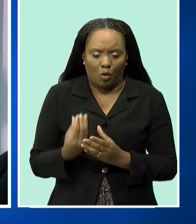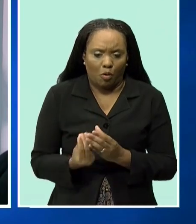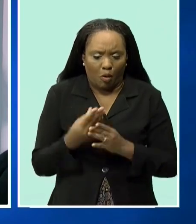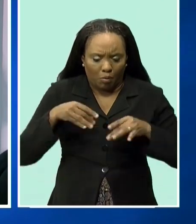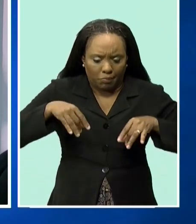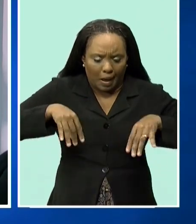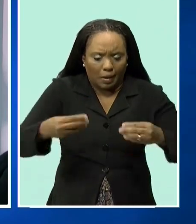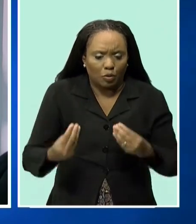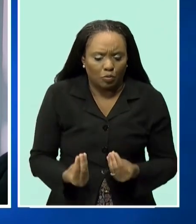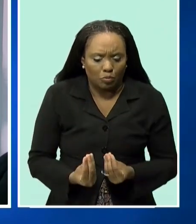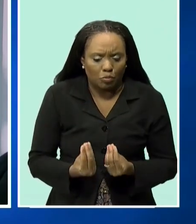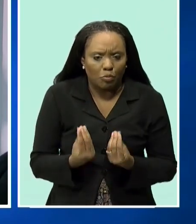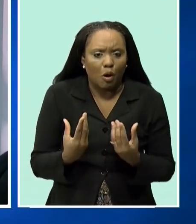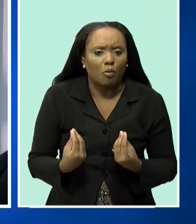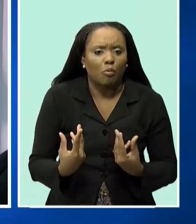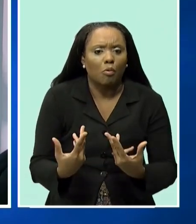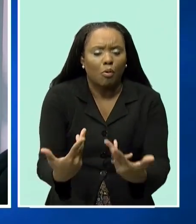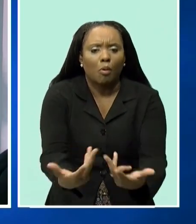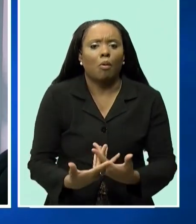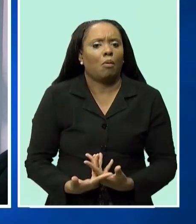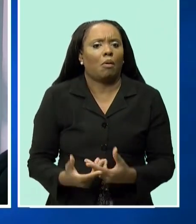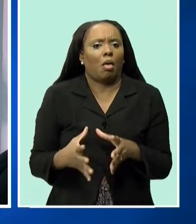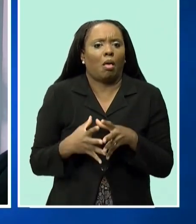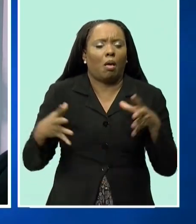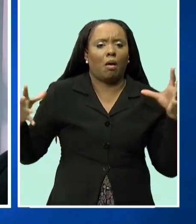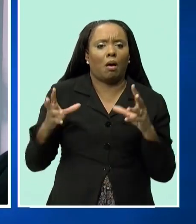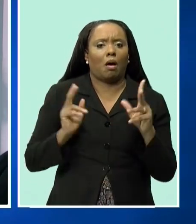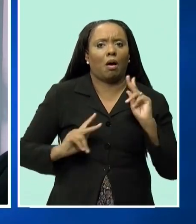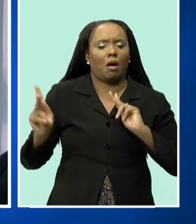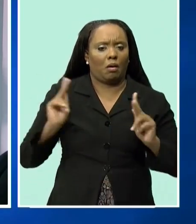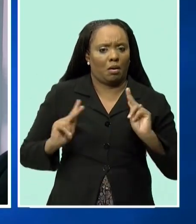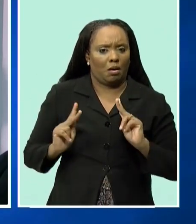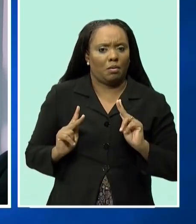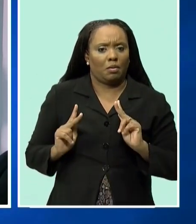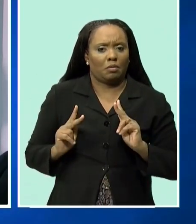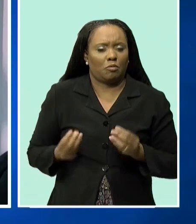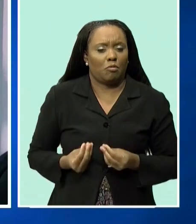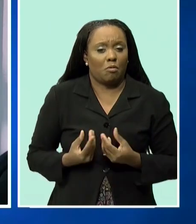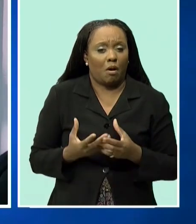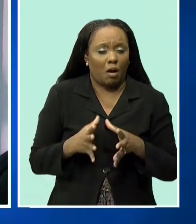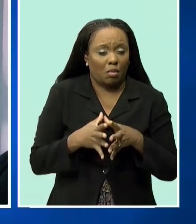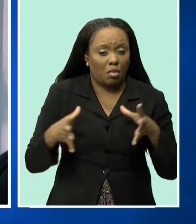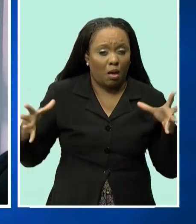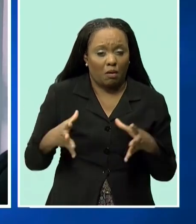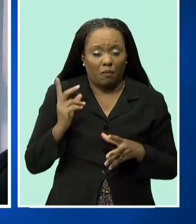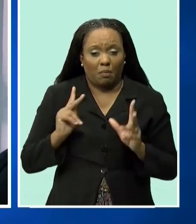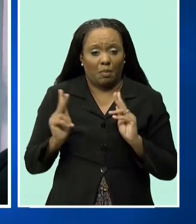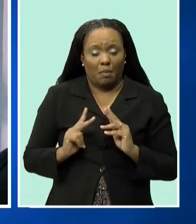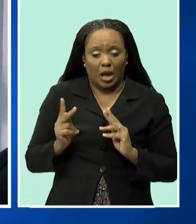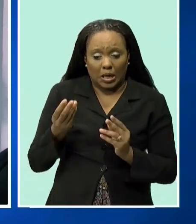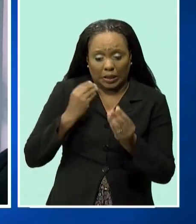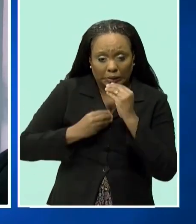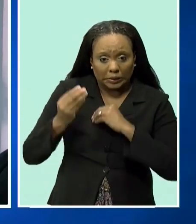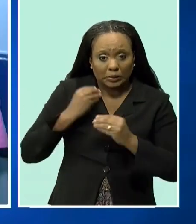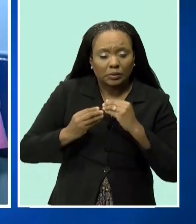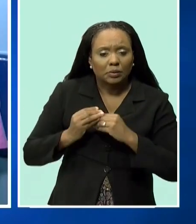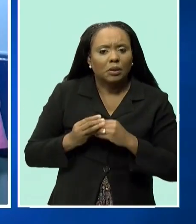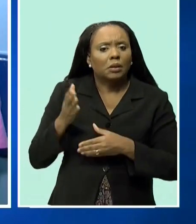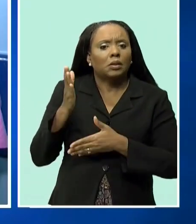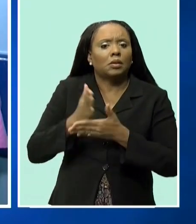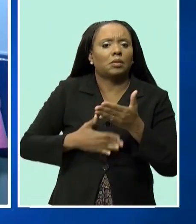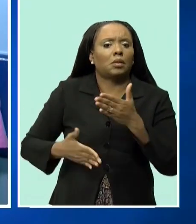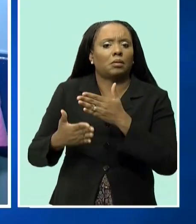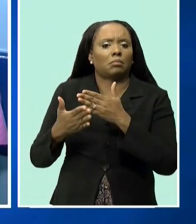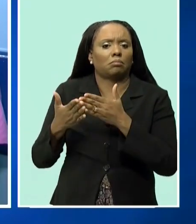feed more than 9 billion people by 2050. But in some parts of the world, like the Caribbean, there have